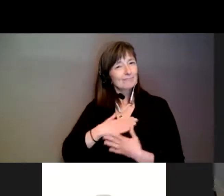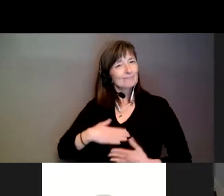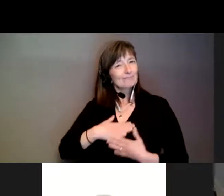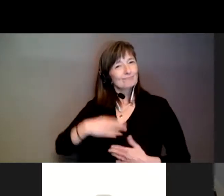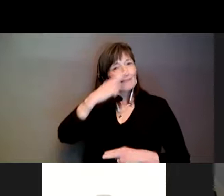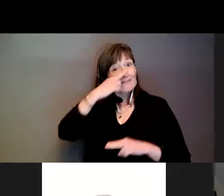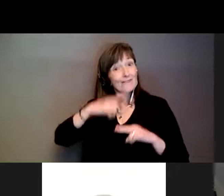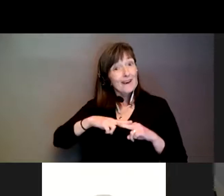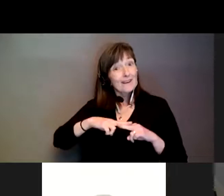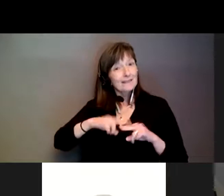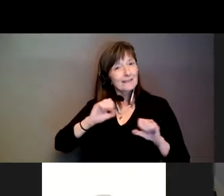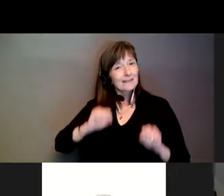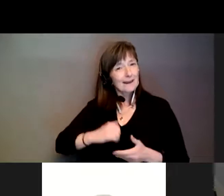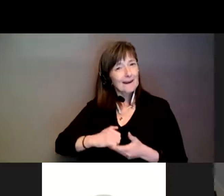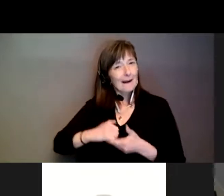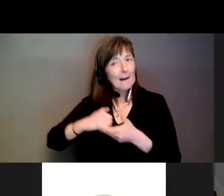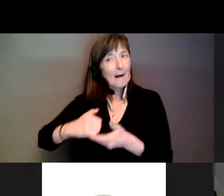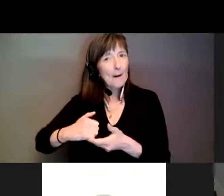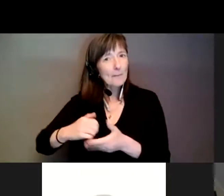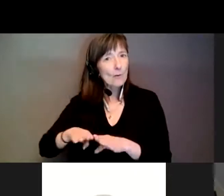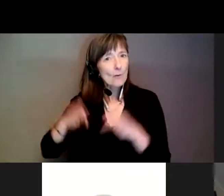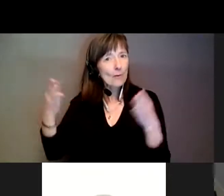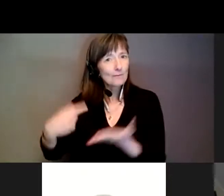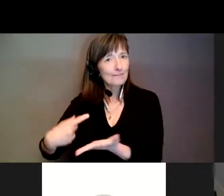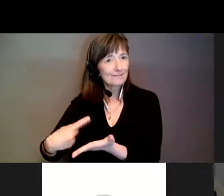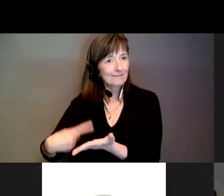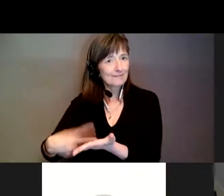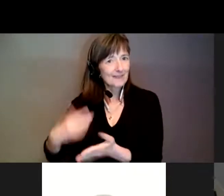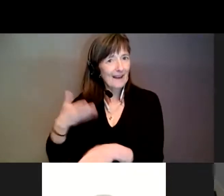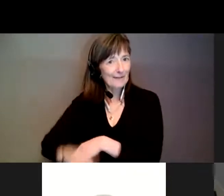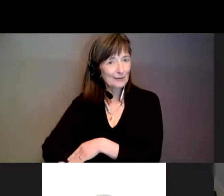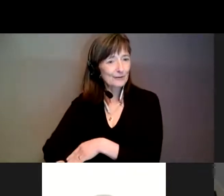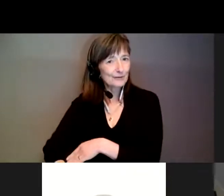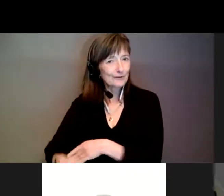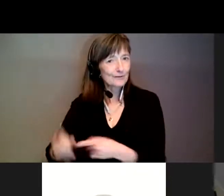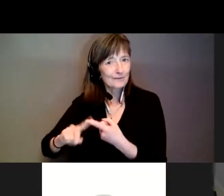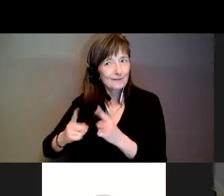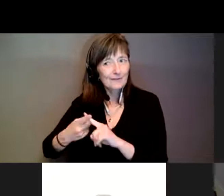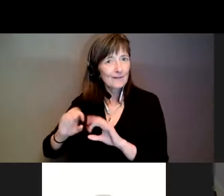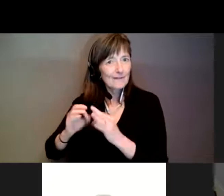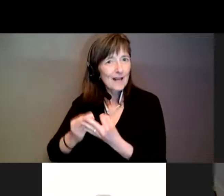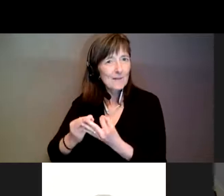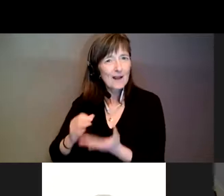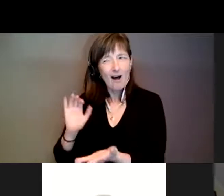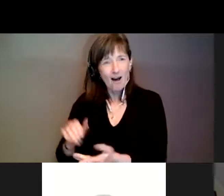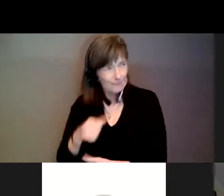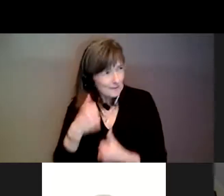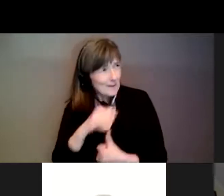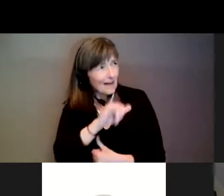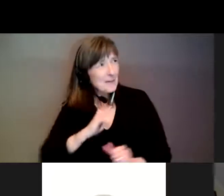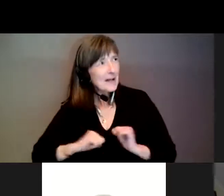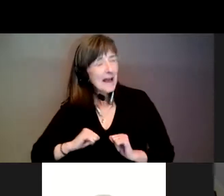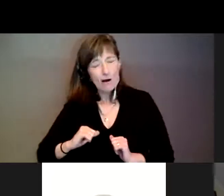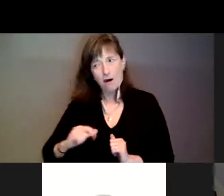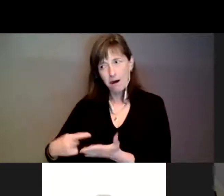that are happening with them, with their friends, their family, and to connect, to make those connections, which is